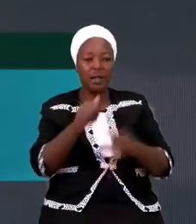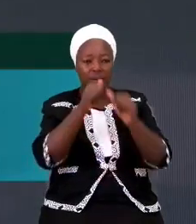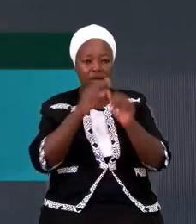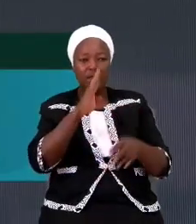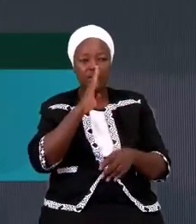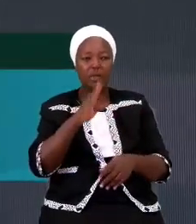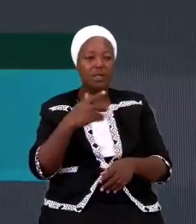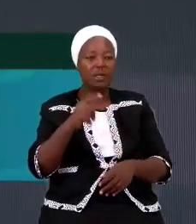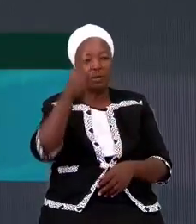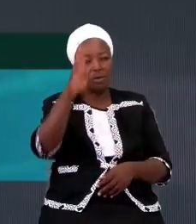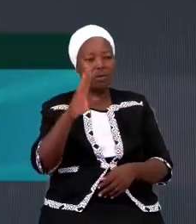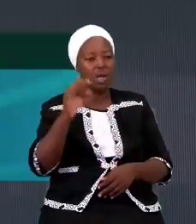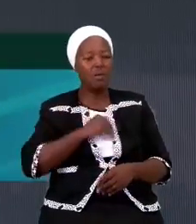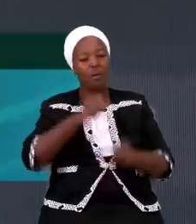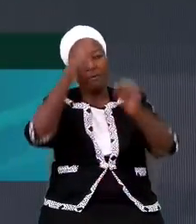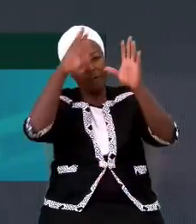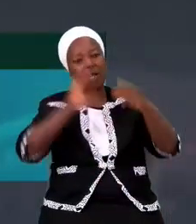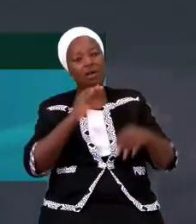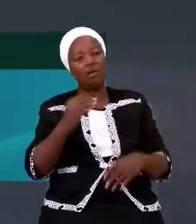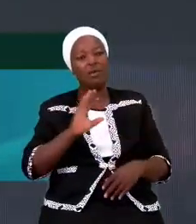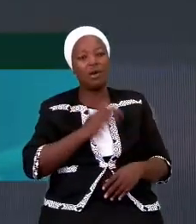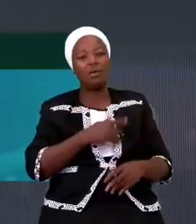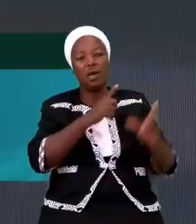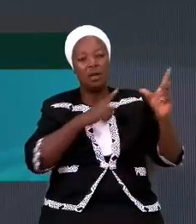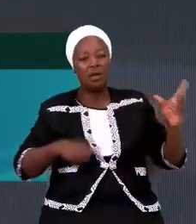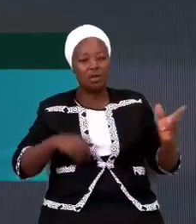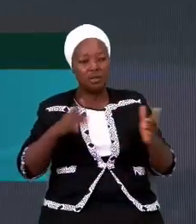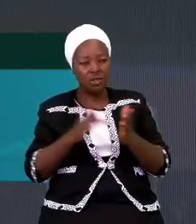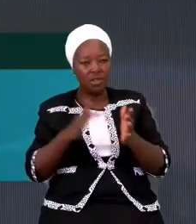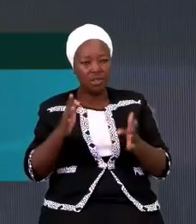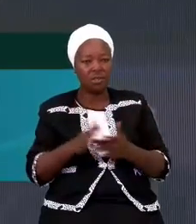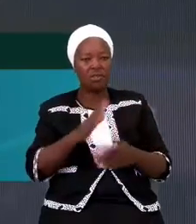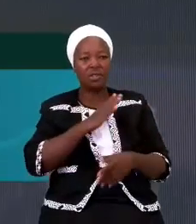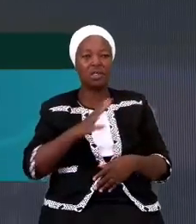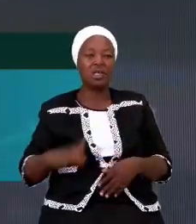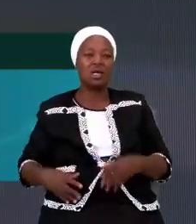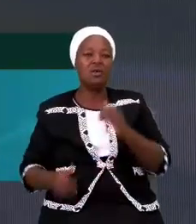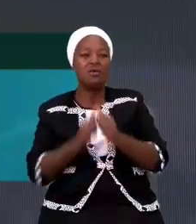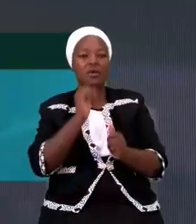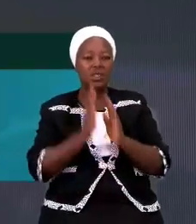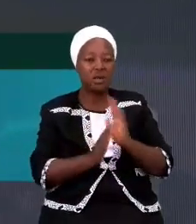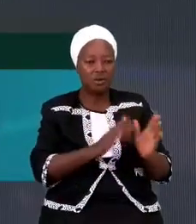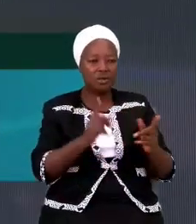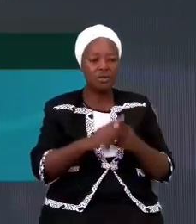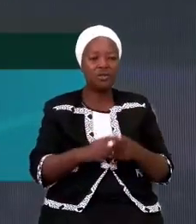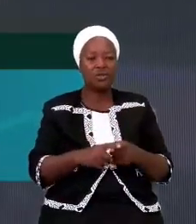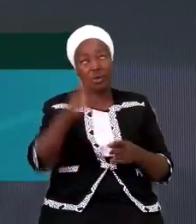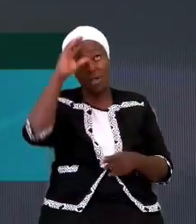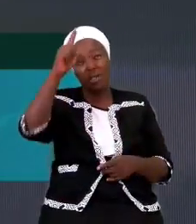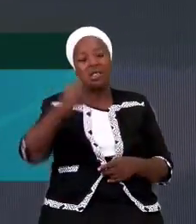abundant mercy has begotten us again unto a lively hope by